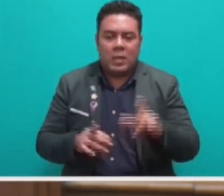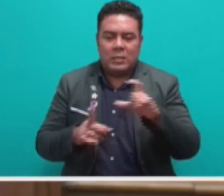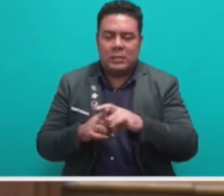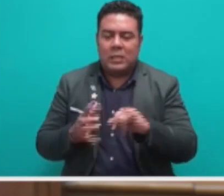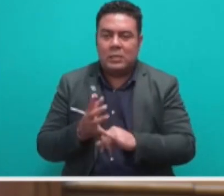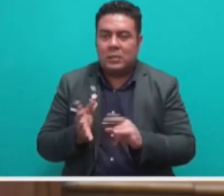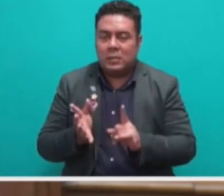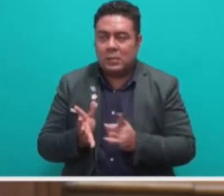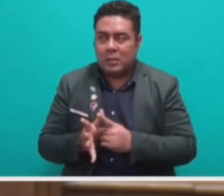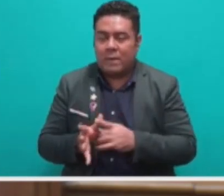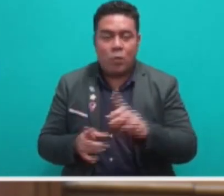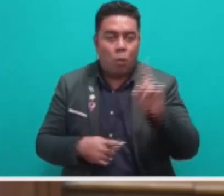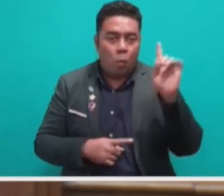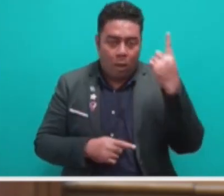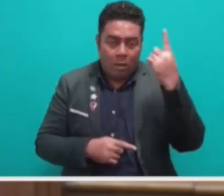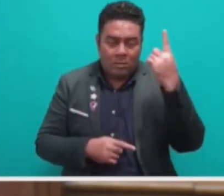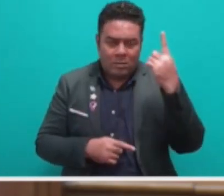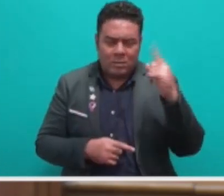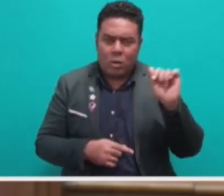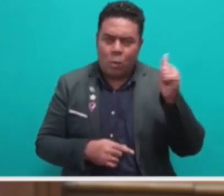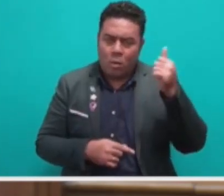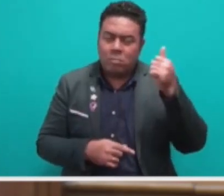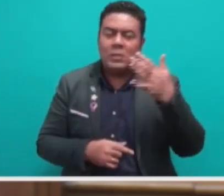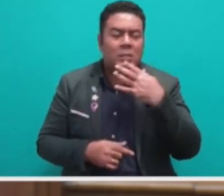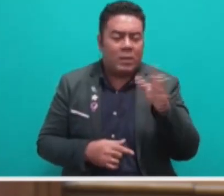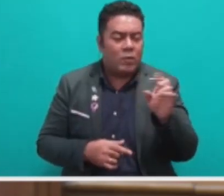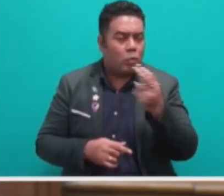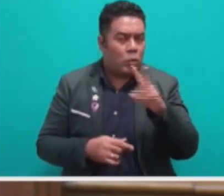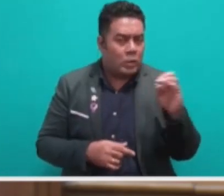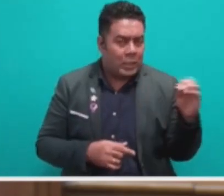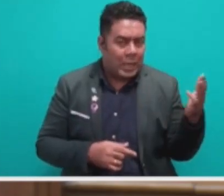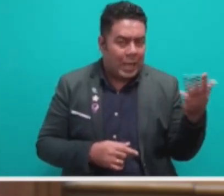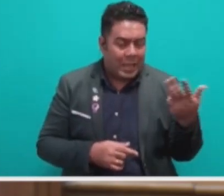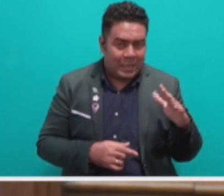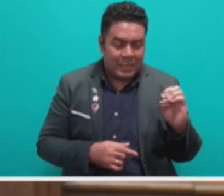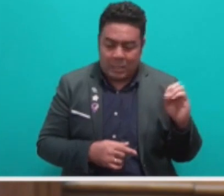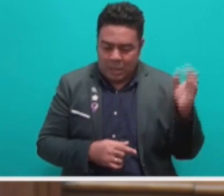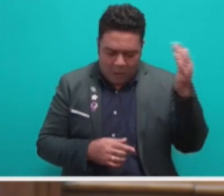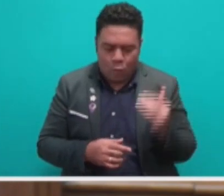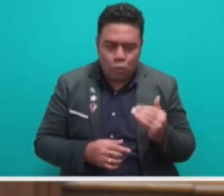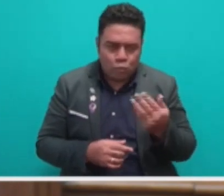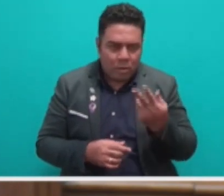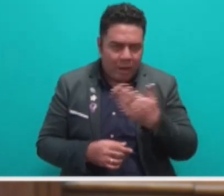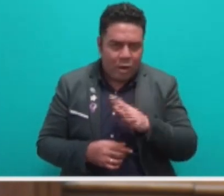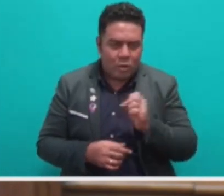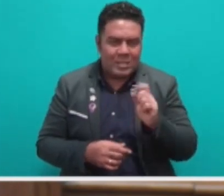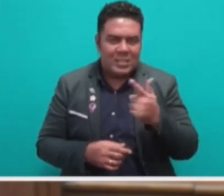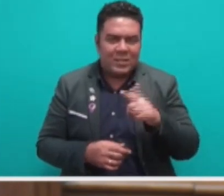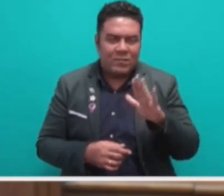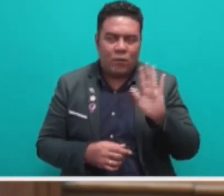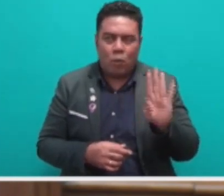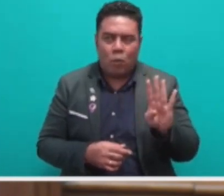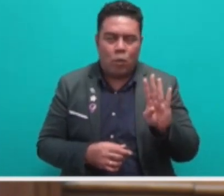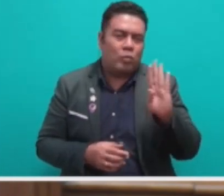DSA for Auckland from $2,090 to $954. This